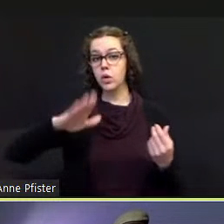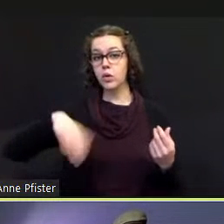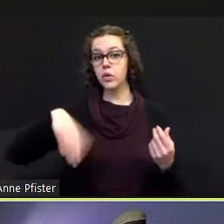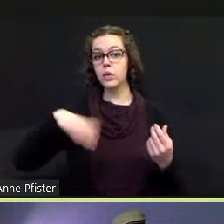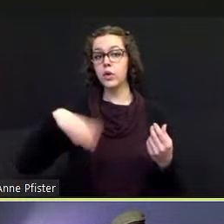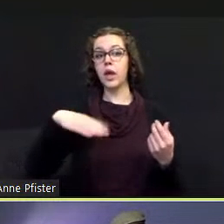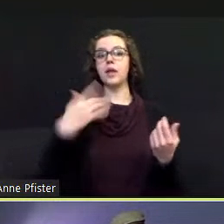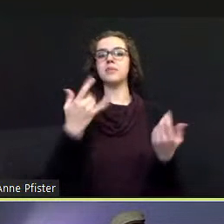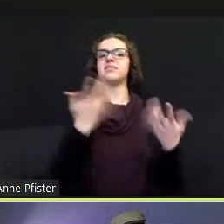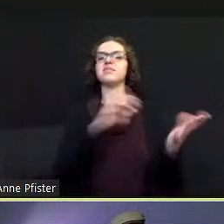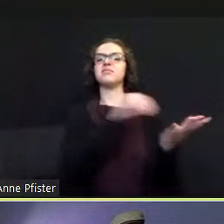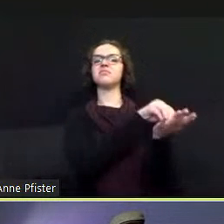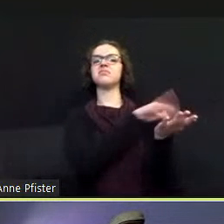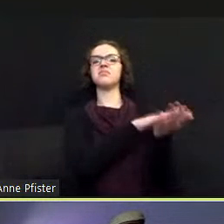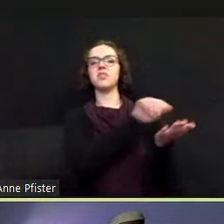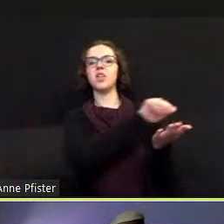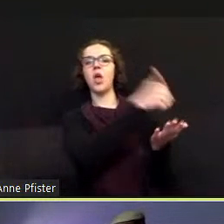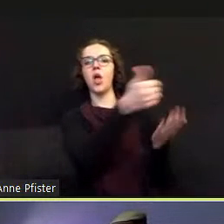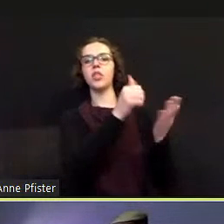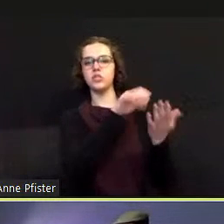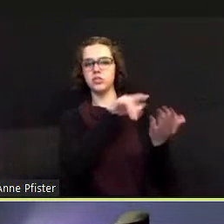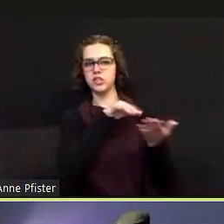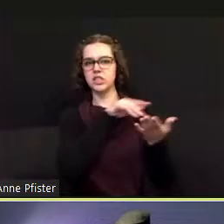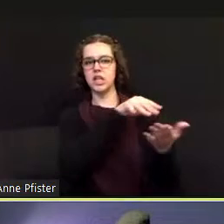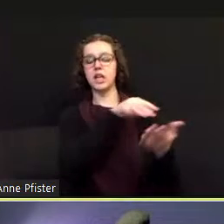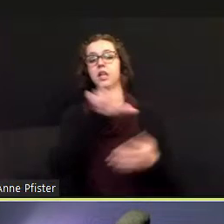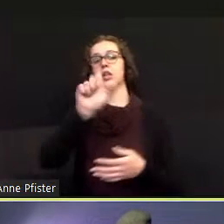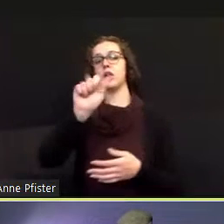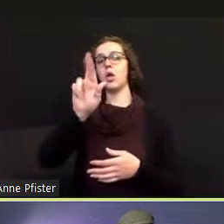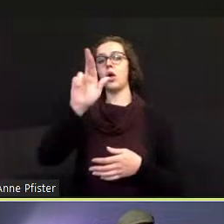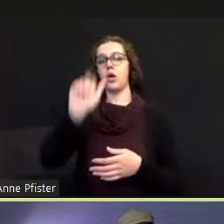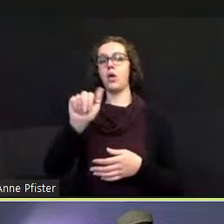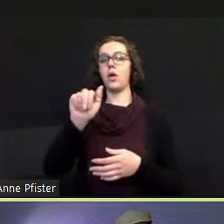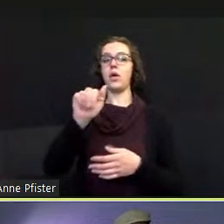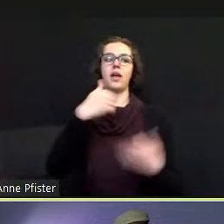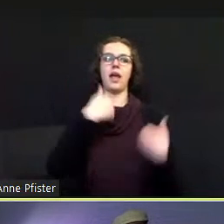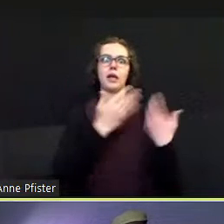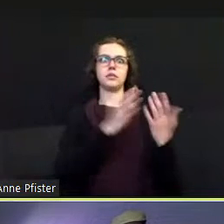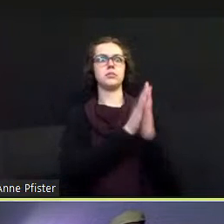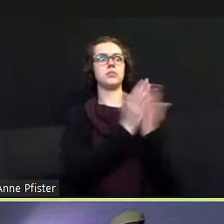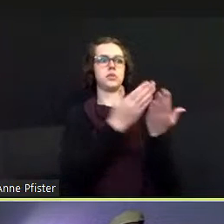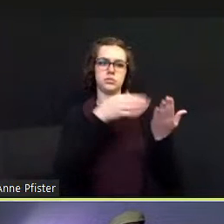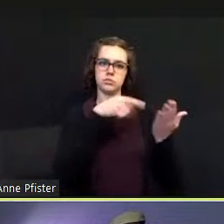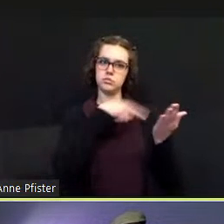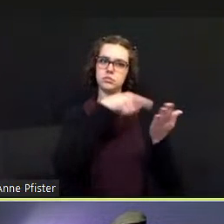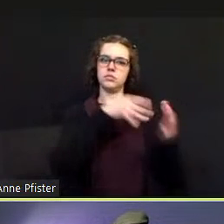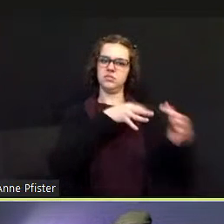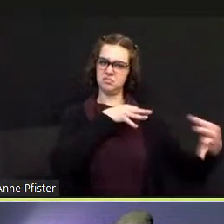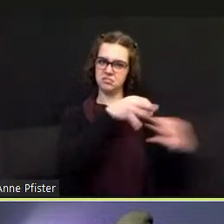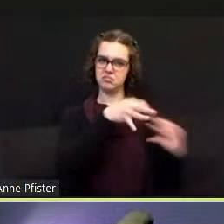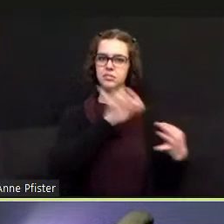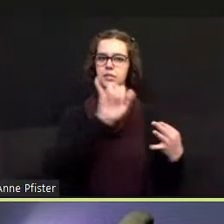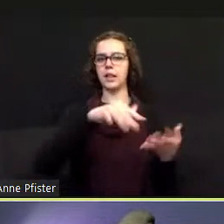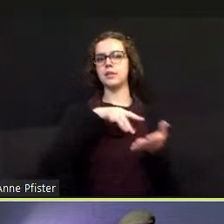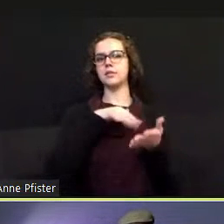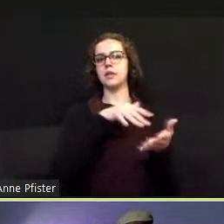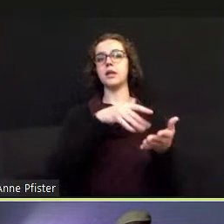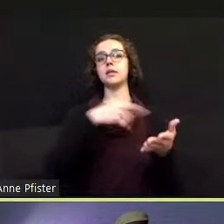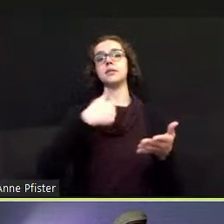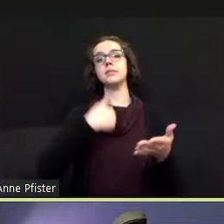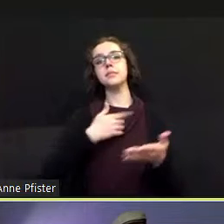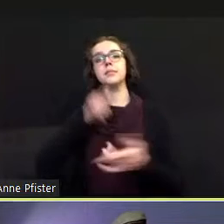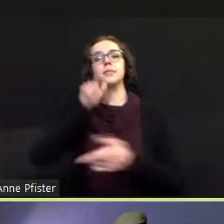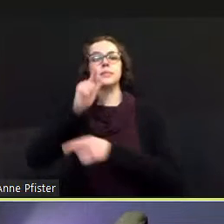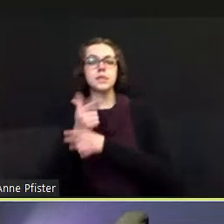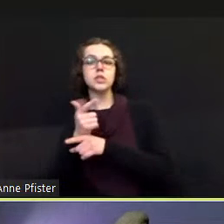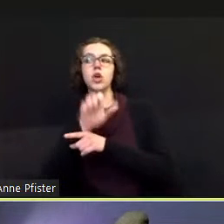documented it elsewhere. Laura Polich has a whole book on the case study, and I and my sister and some others have been putting